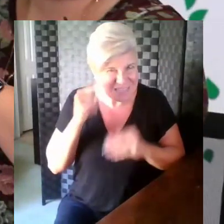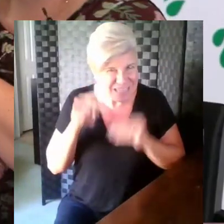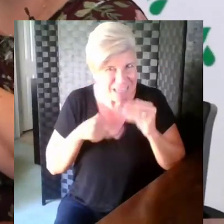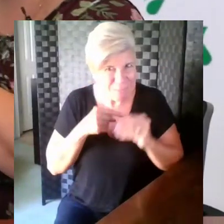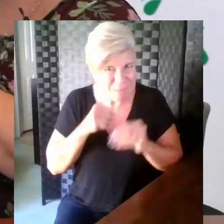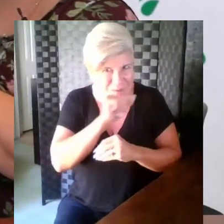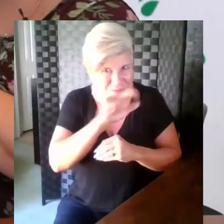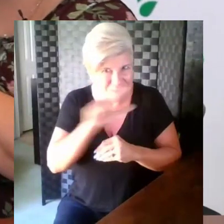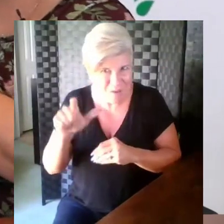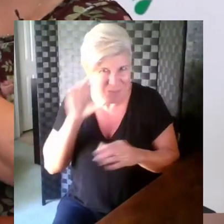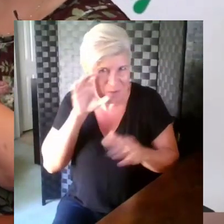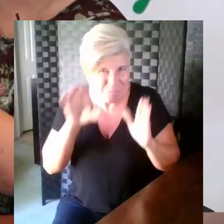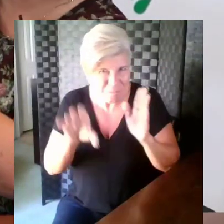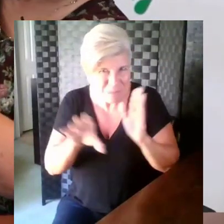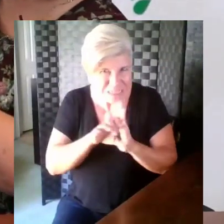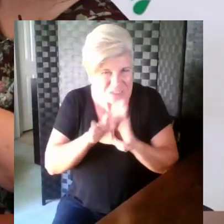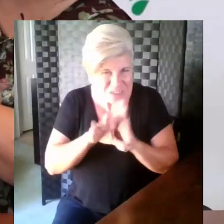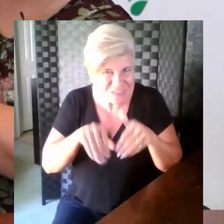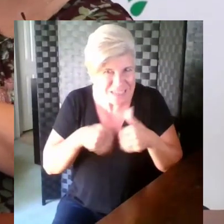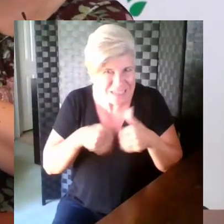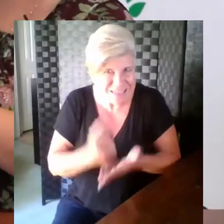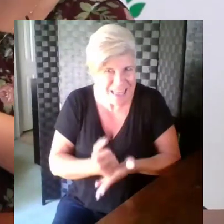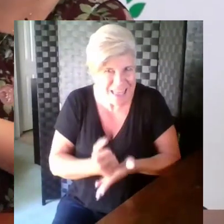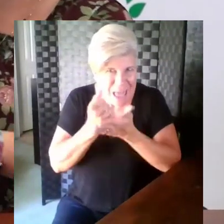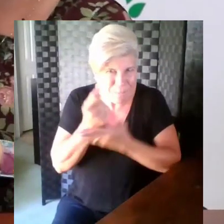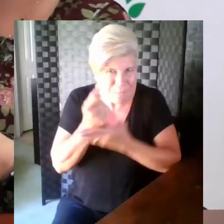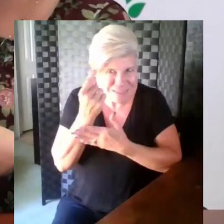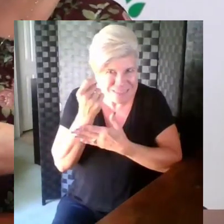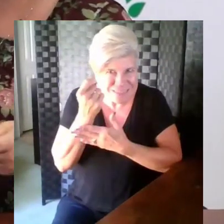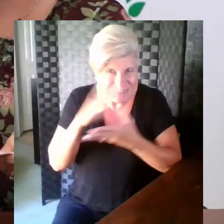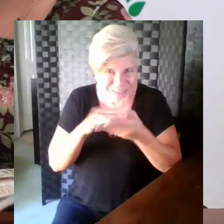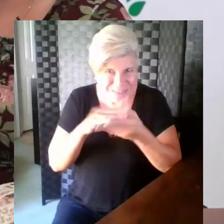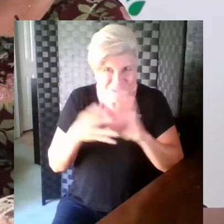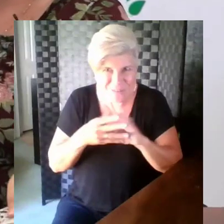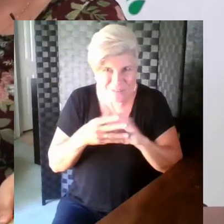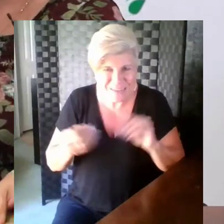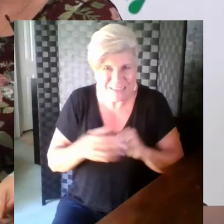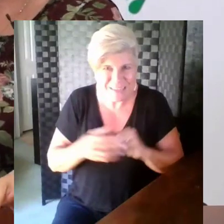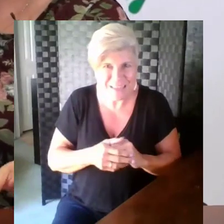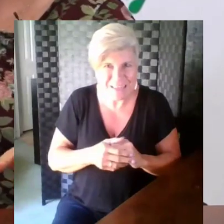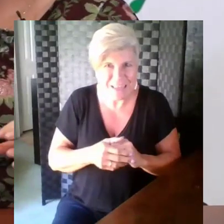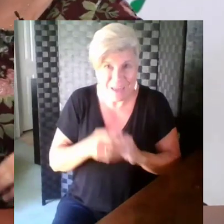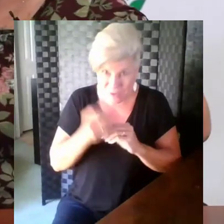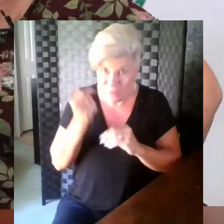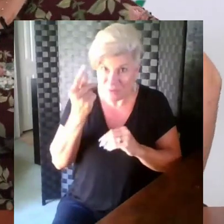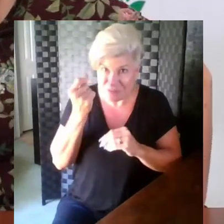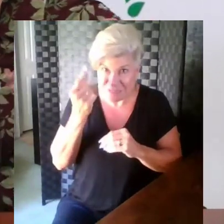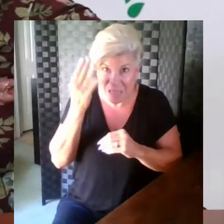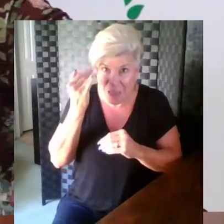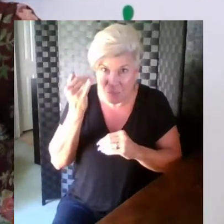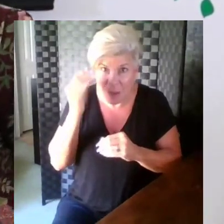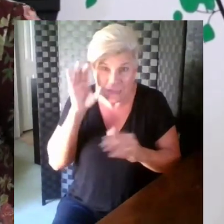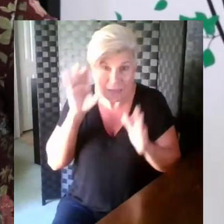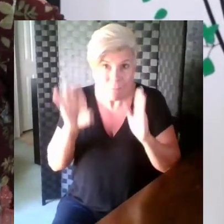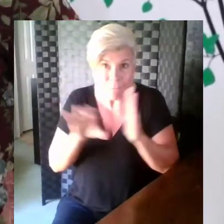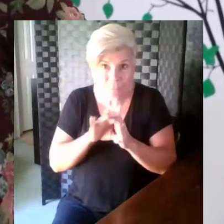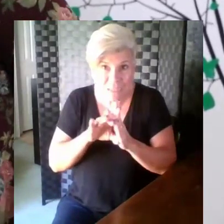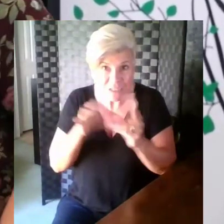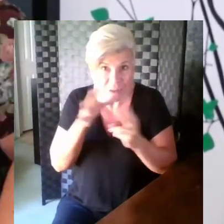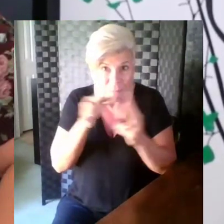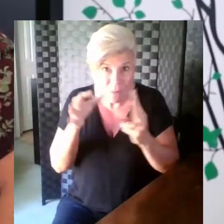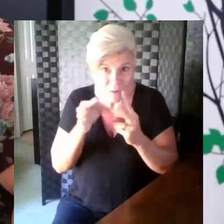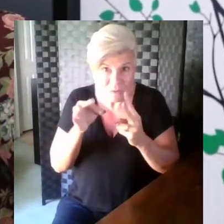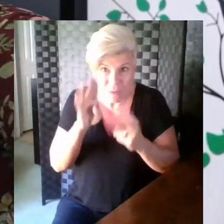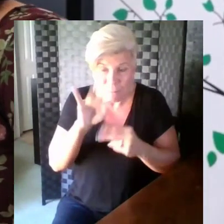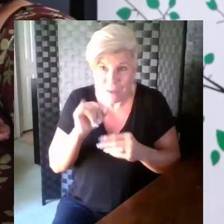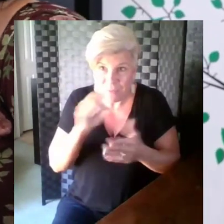about all of those pictures and how they helped us to understand the story? Do you understand why those pictures were chosen